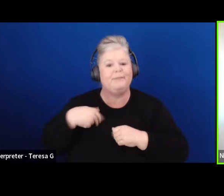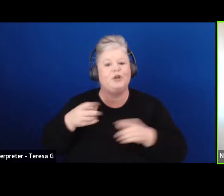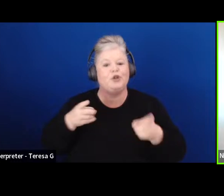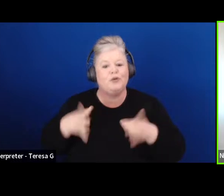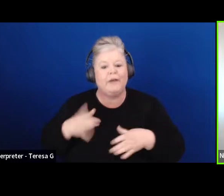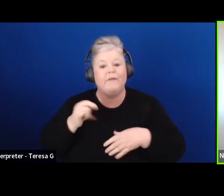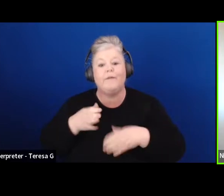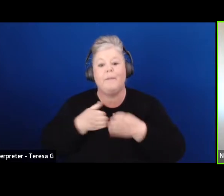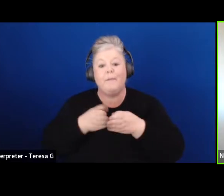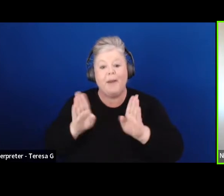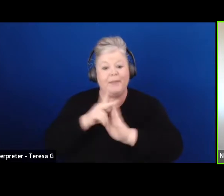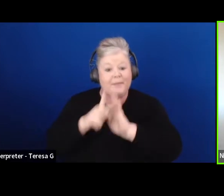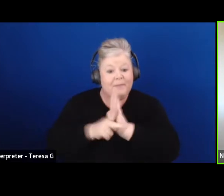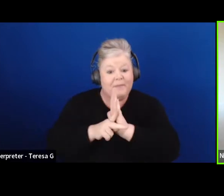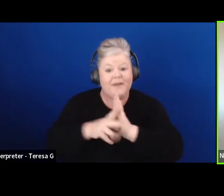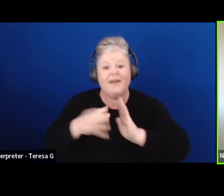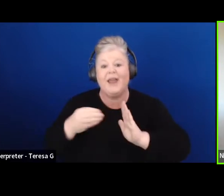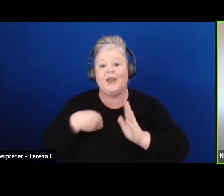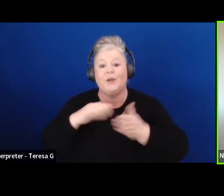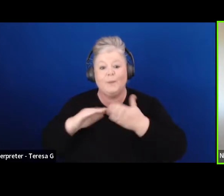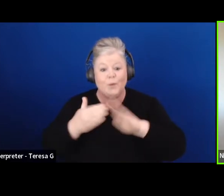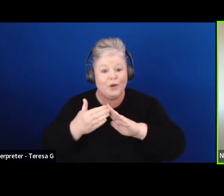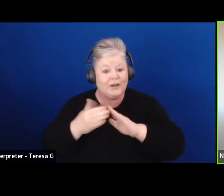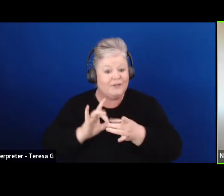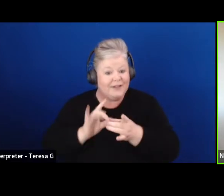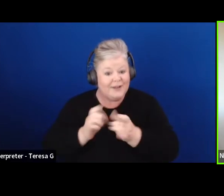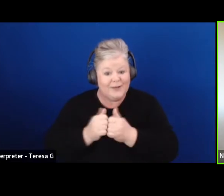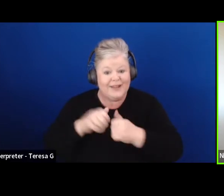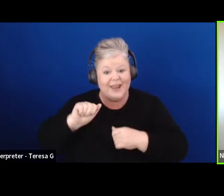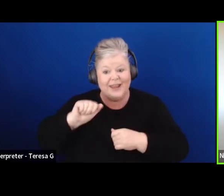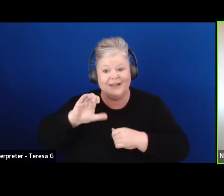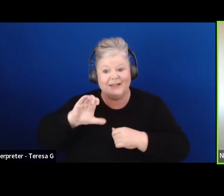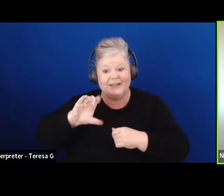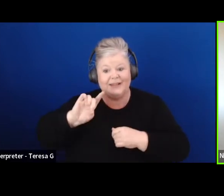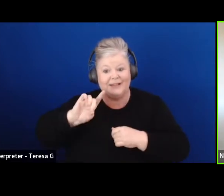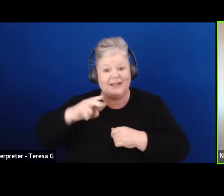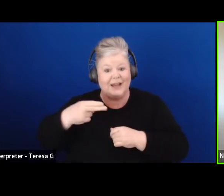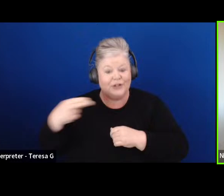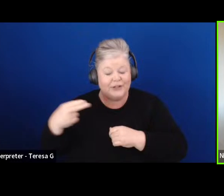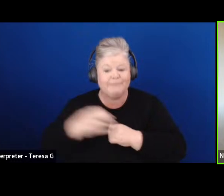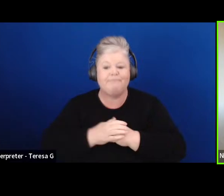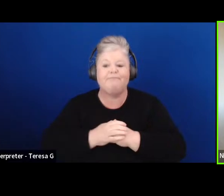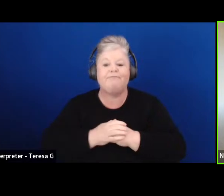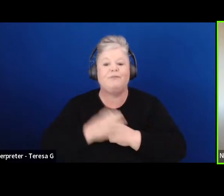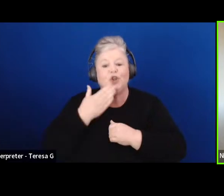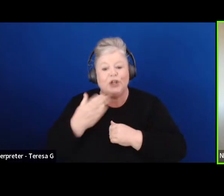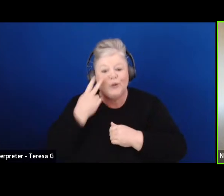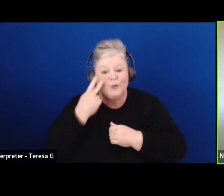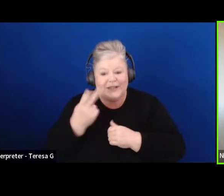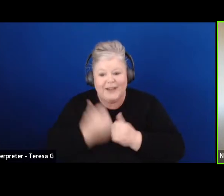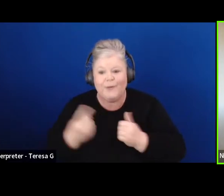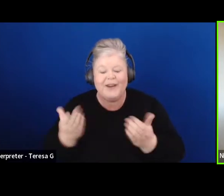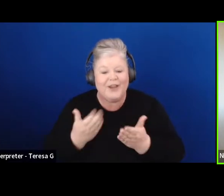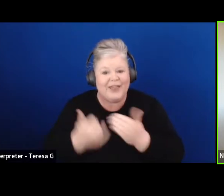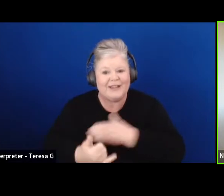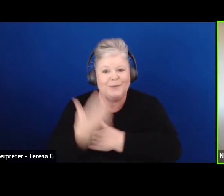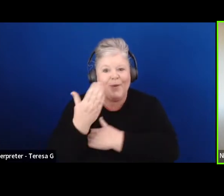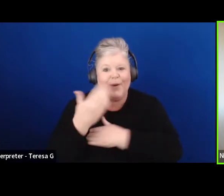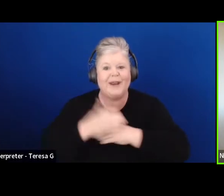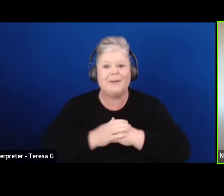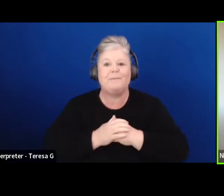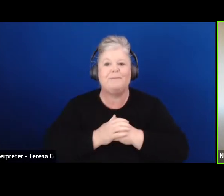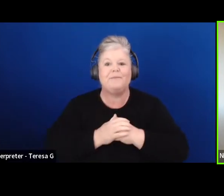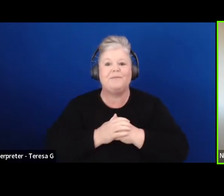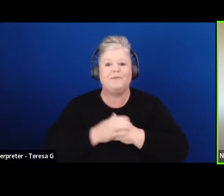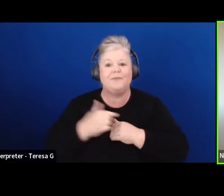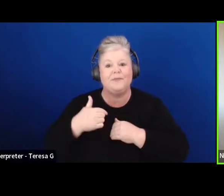Community Relations with HOH. And it's great to see everyone here this morning. I